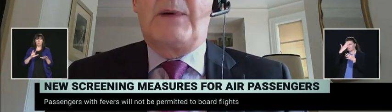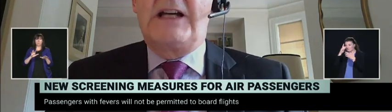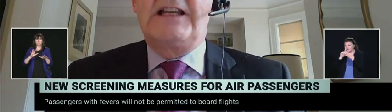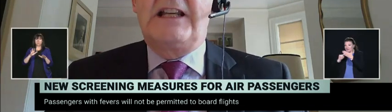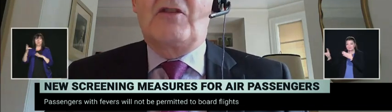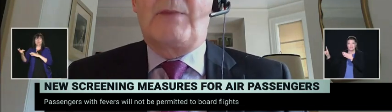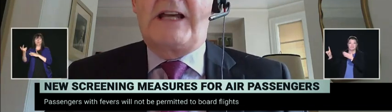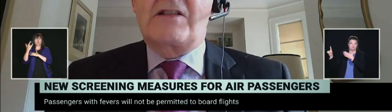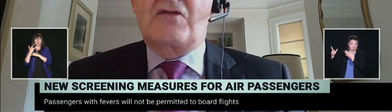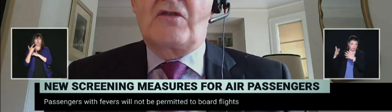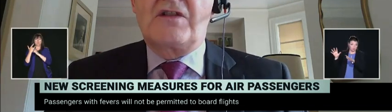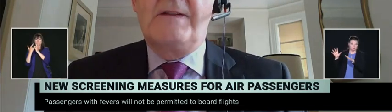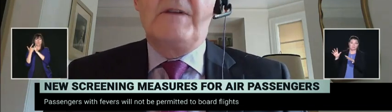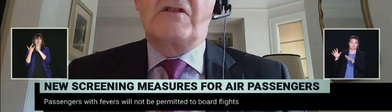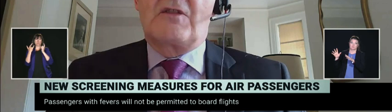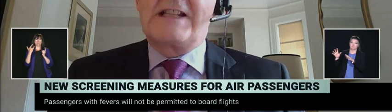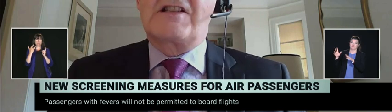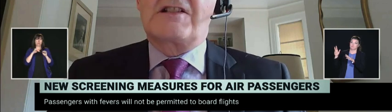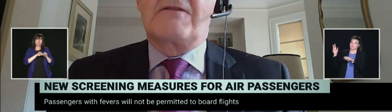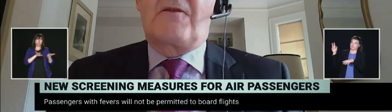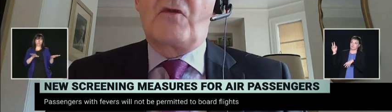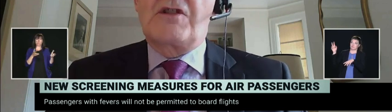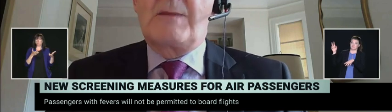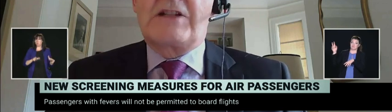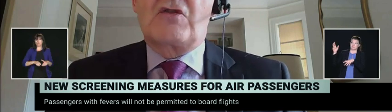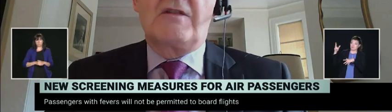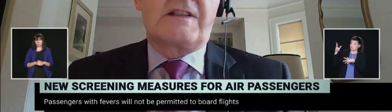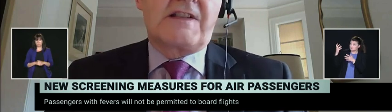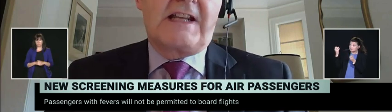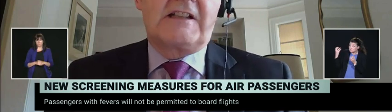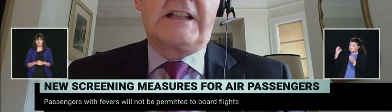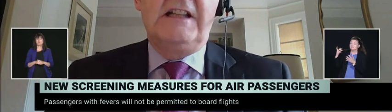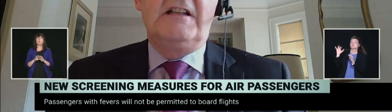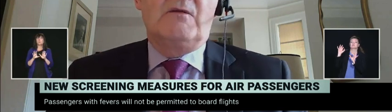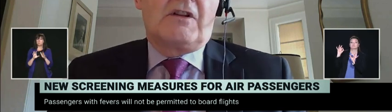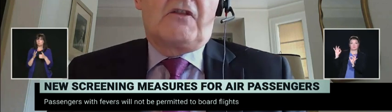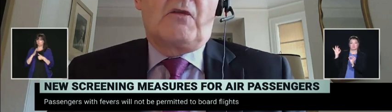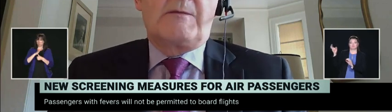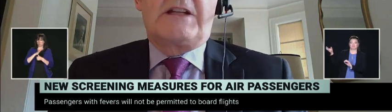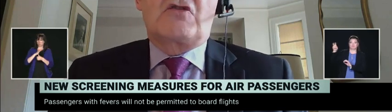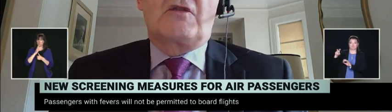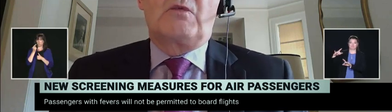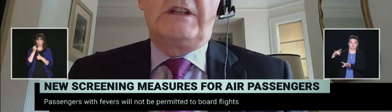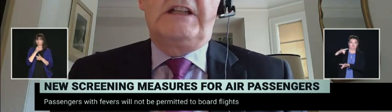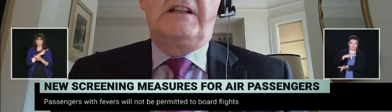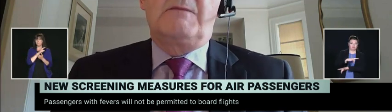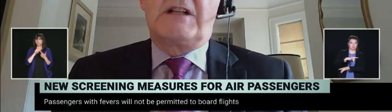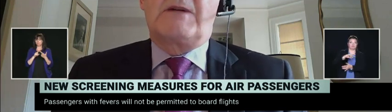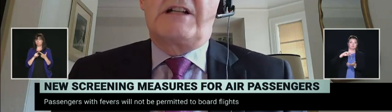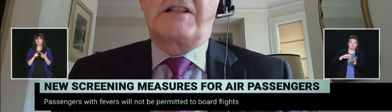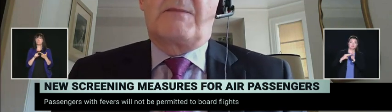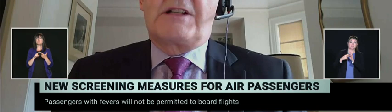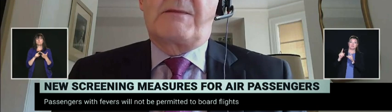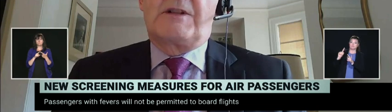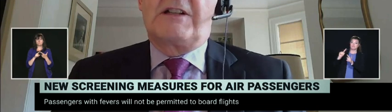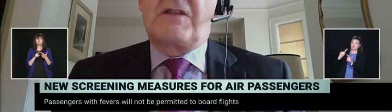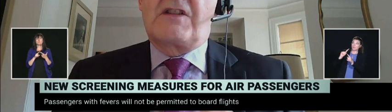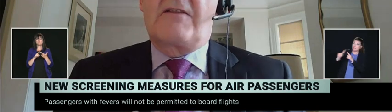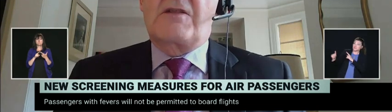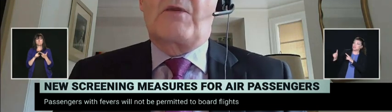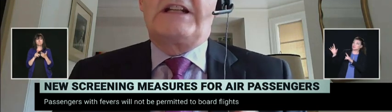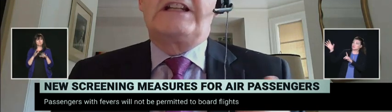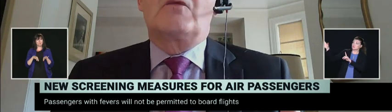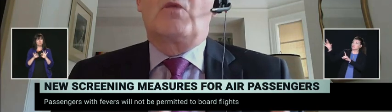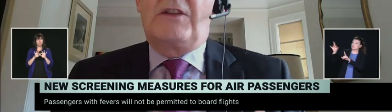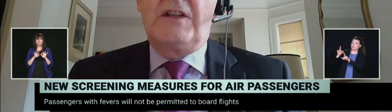Canada by air passengers. So that's as a first measure. And secondly, we also want to make sure that we minimize the possibility